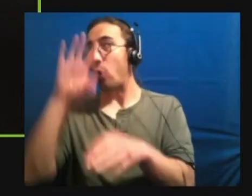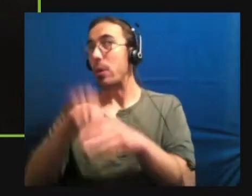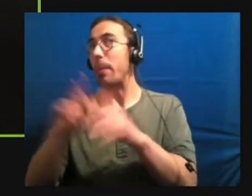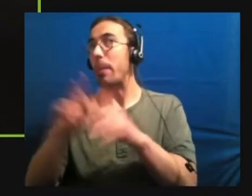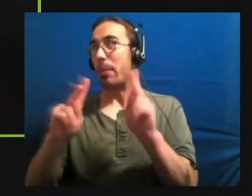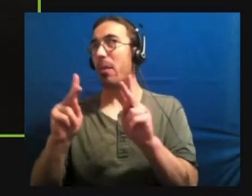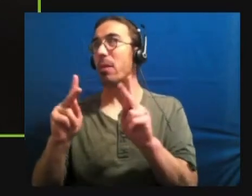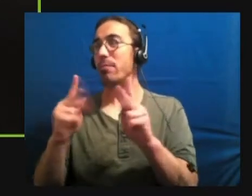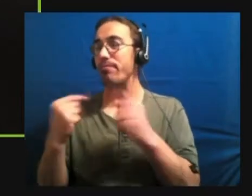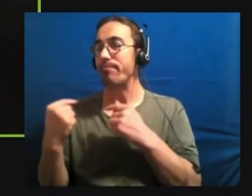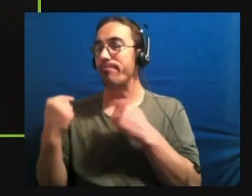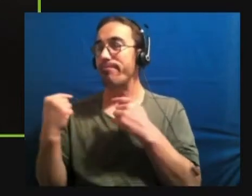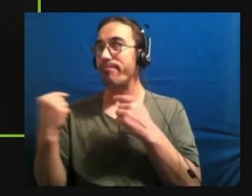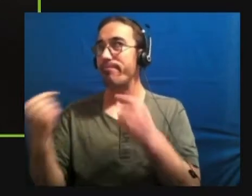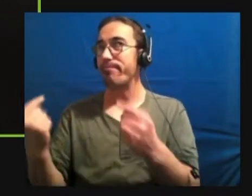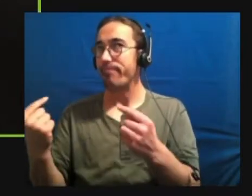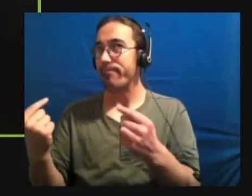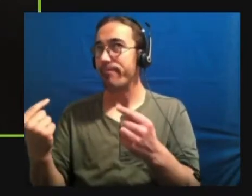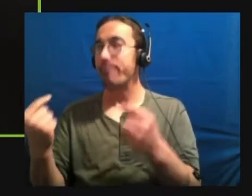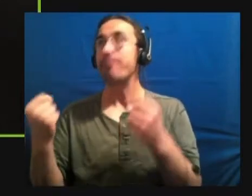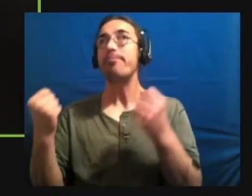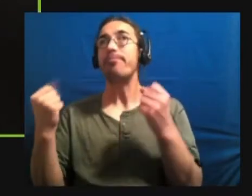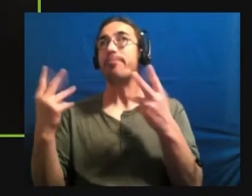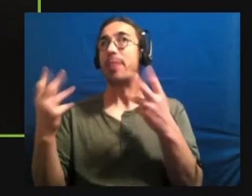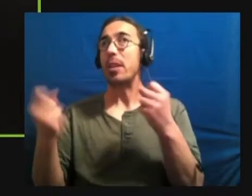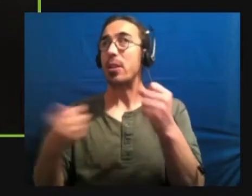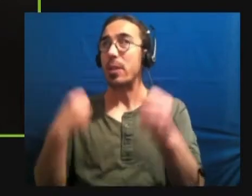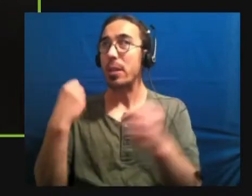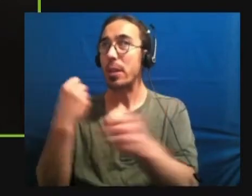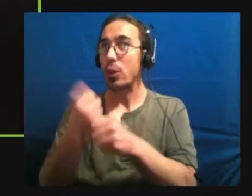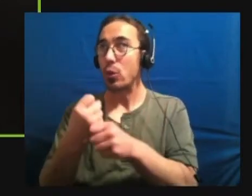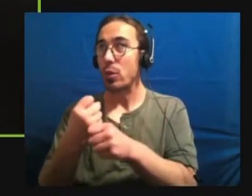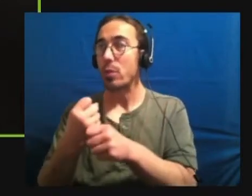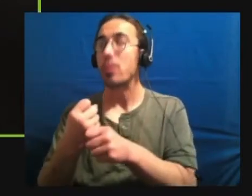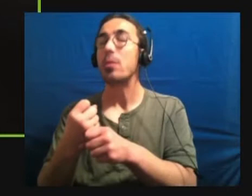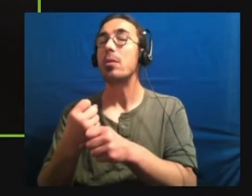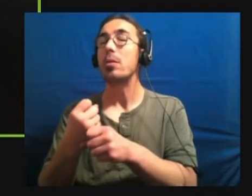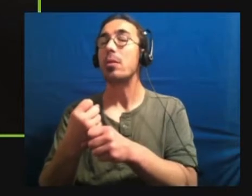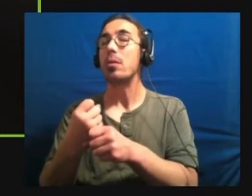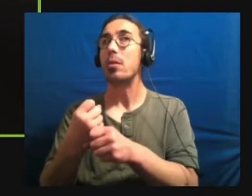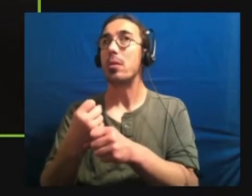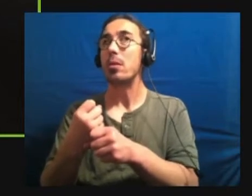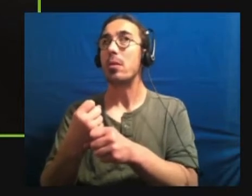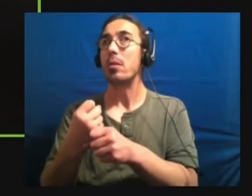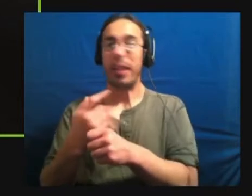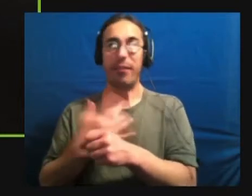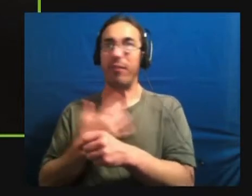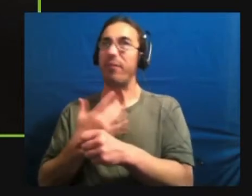been, for a long time, painted as having